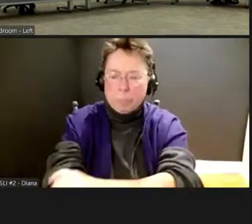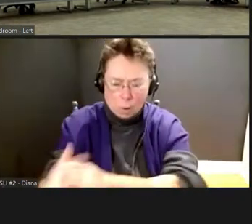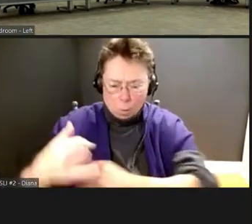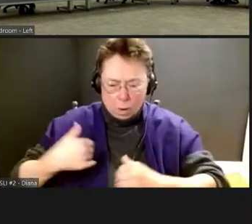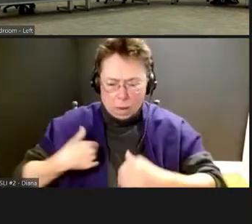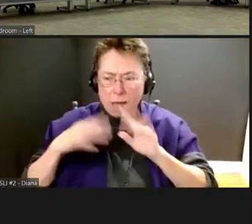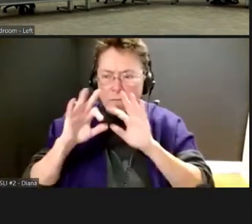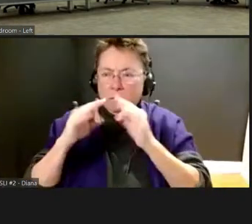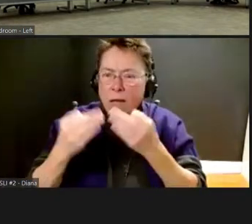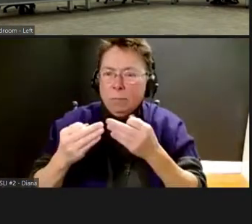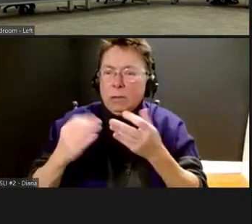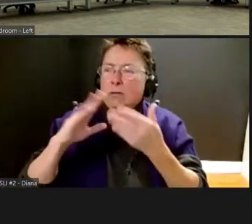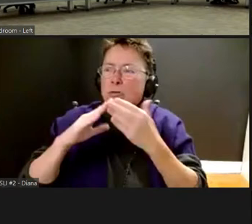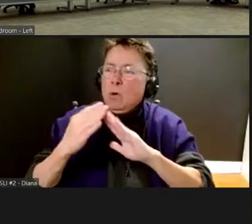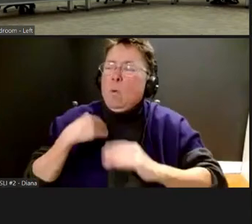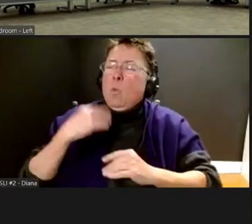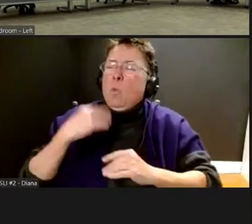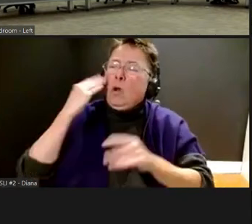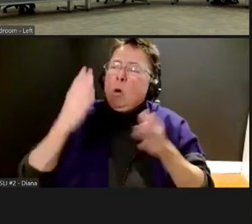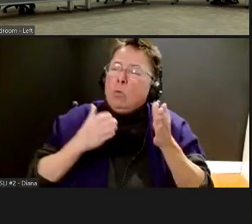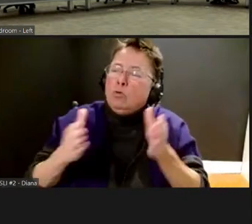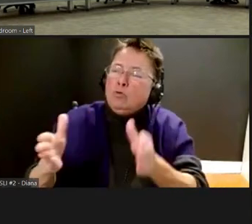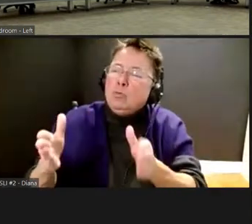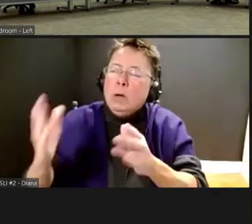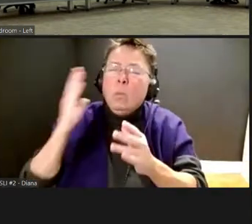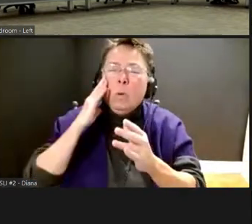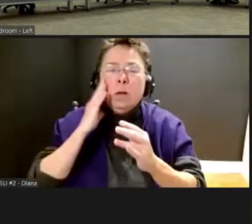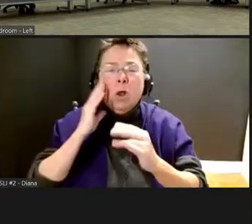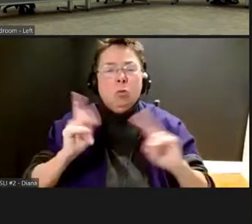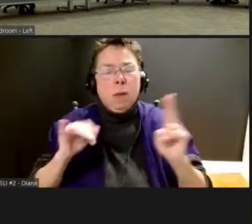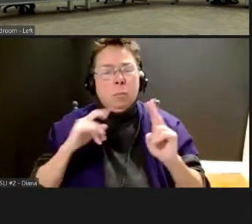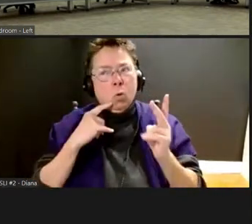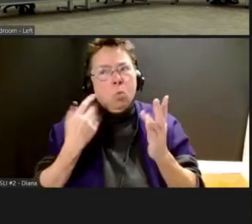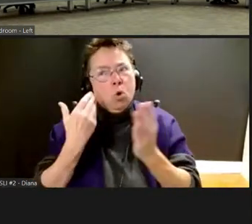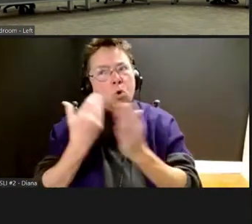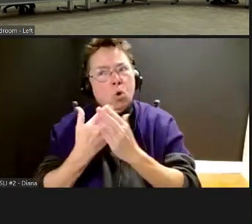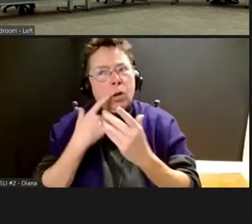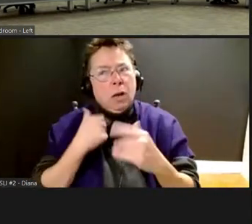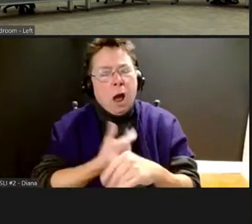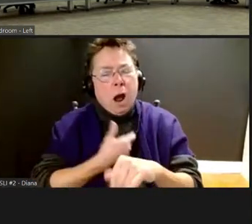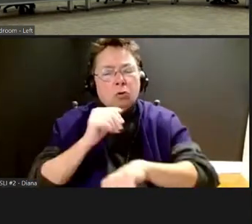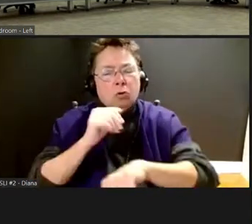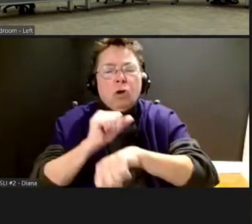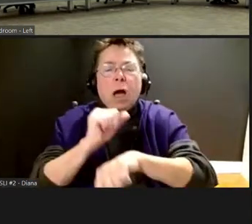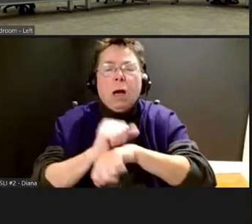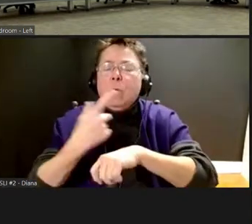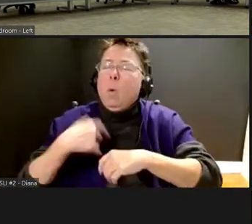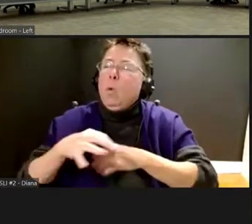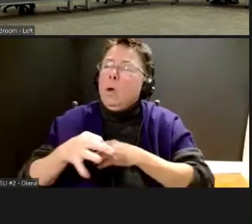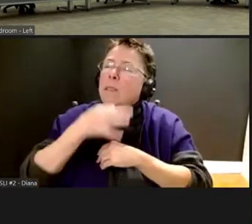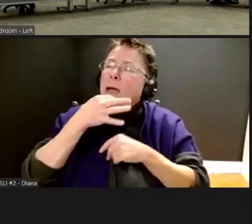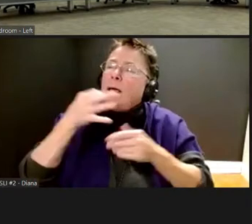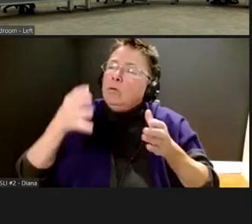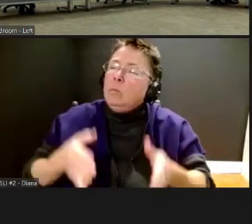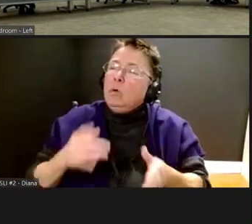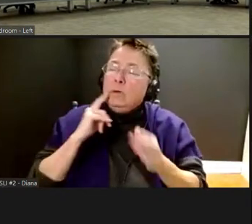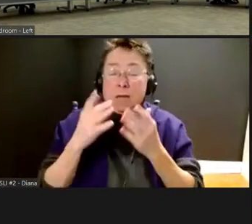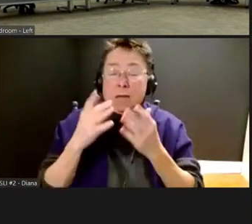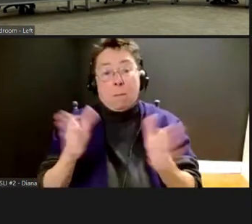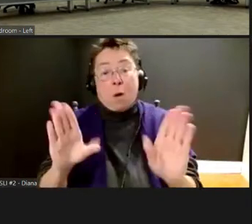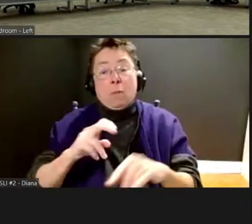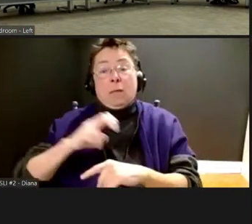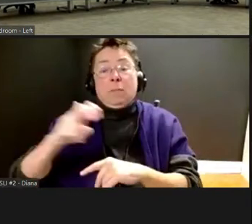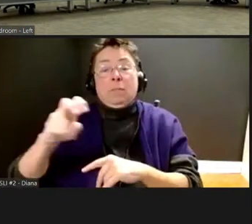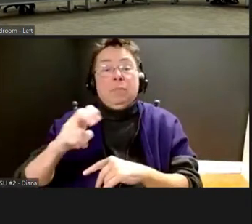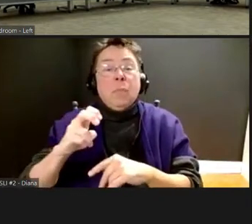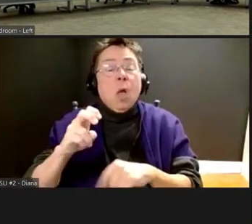communities. We know the streets. We know the people. We are very good at what we do. We are the experts of public transportation. Workers